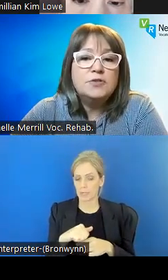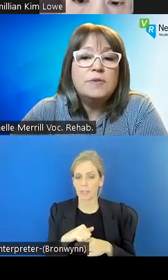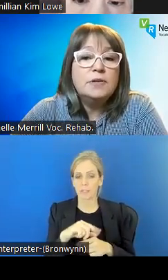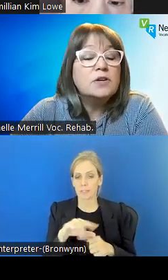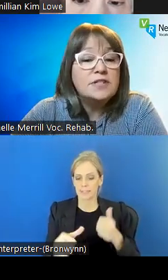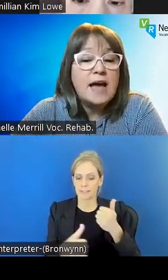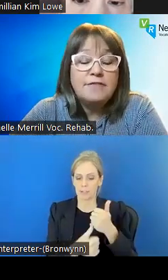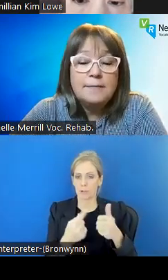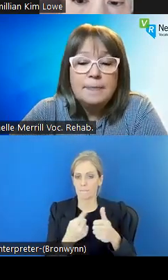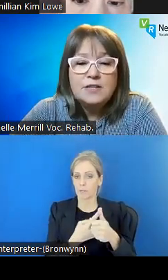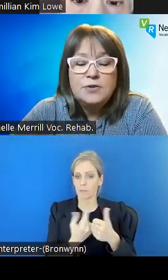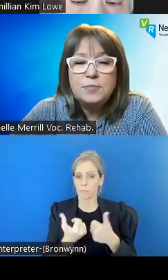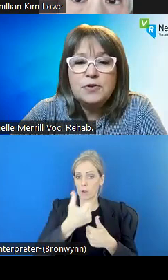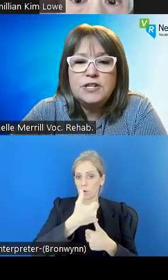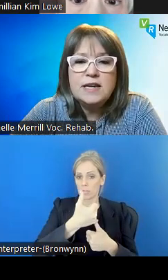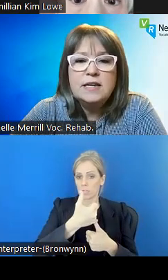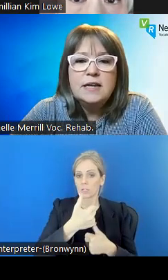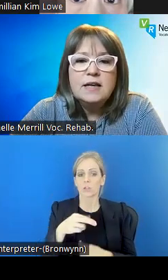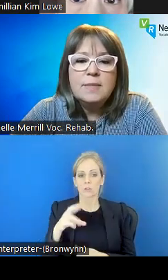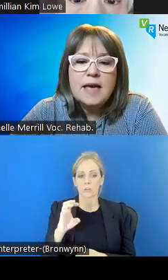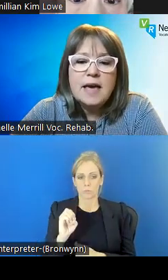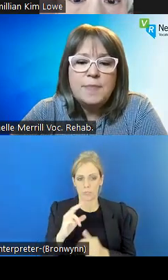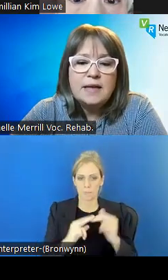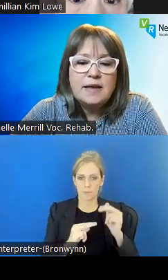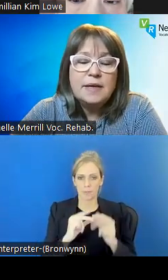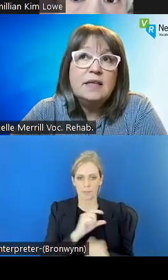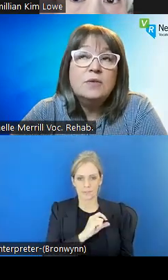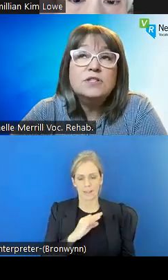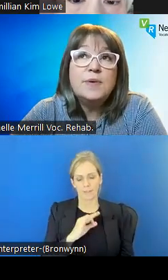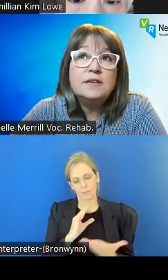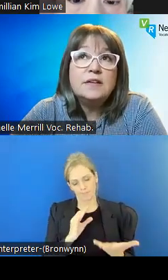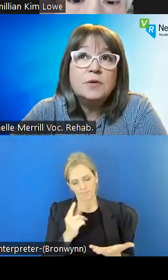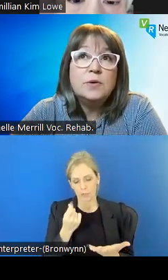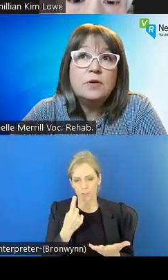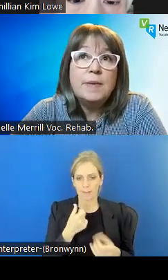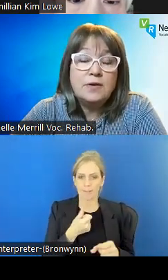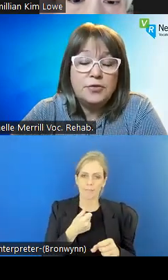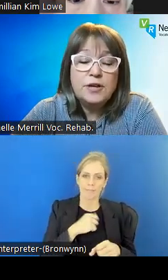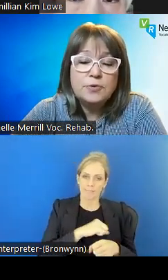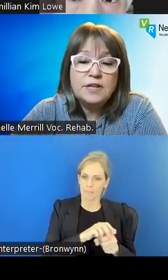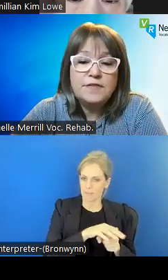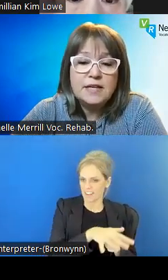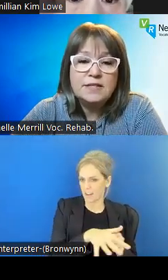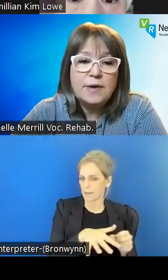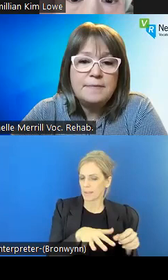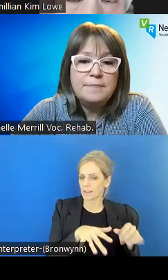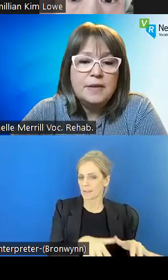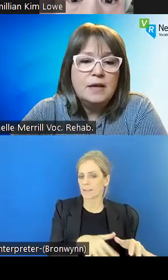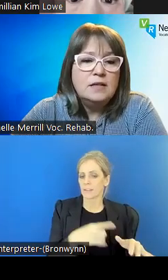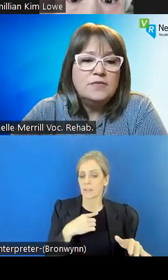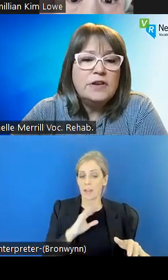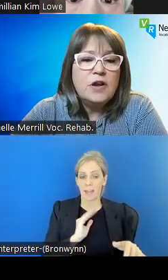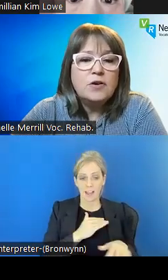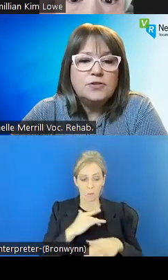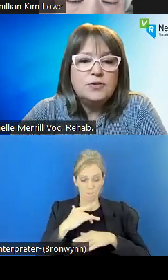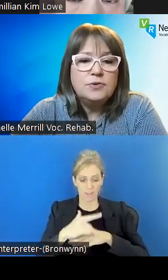which is to rebuild our staff. As you can appreciate, coming out of pandemic, in the worst of pandemic, we were about a 30% vacancy rate.